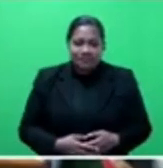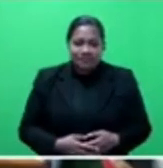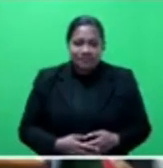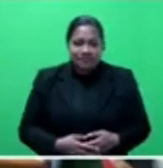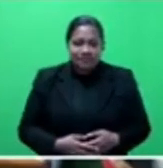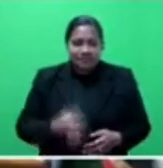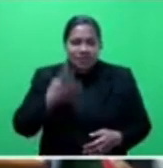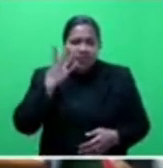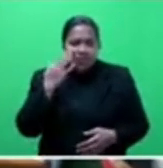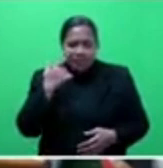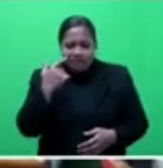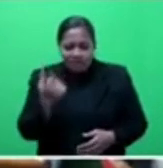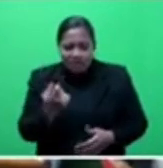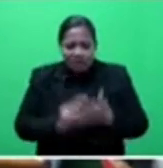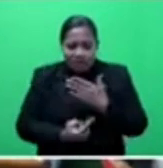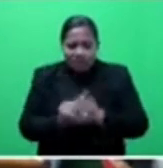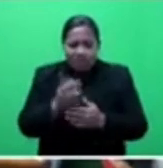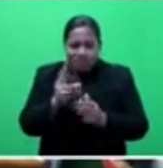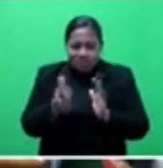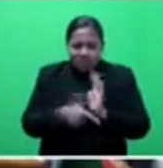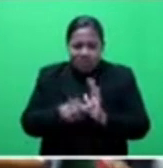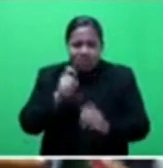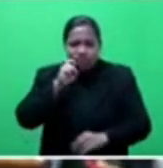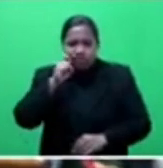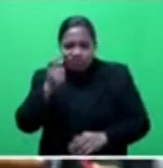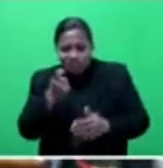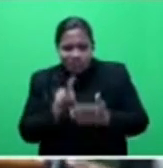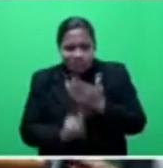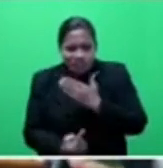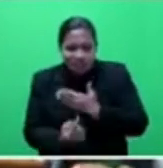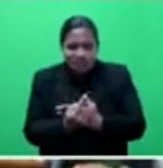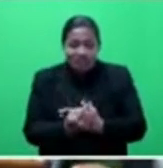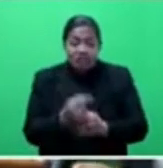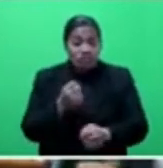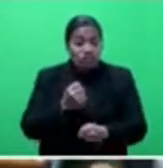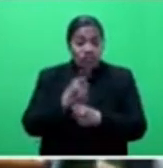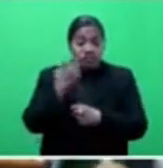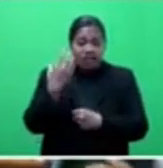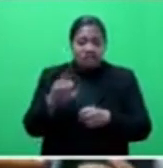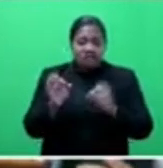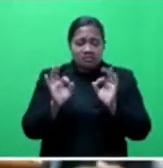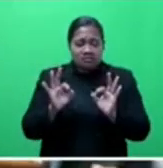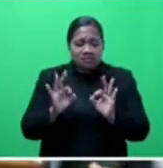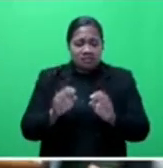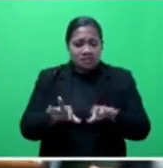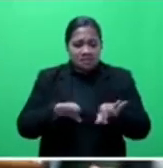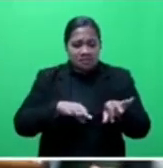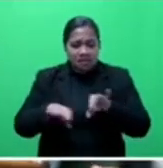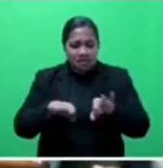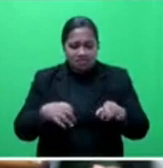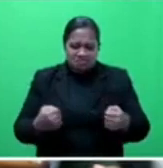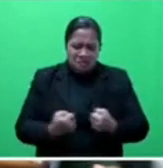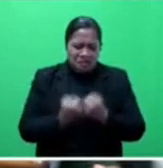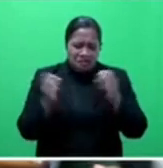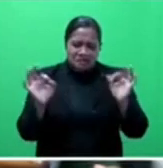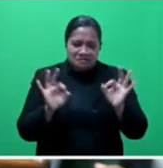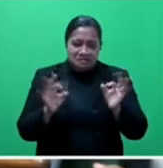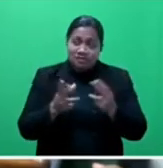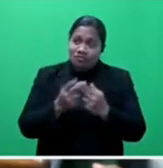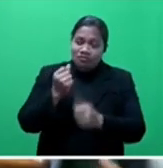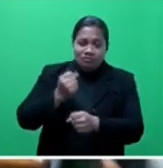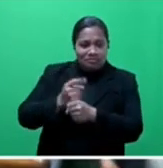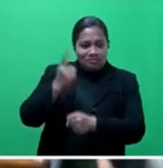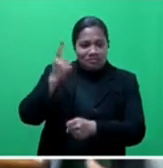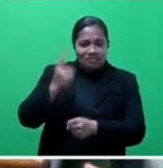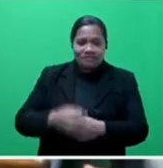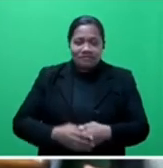strange circumstances. God has a perfect plan, and there are no accidents with Him. The